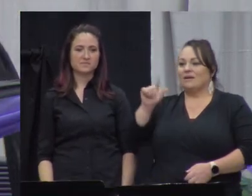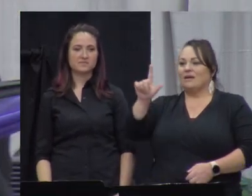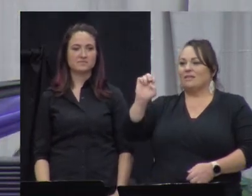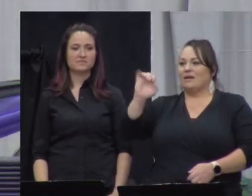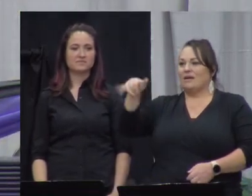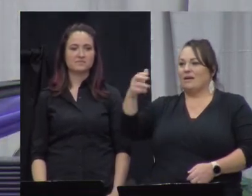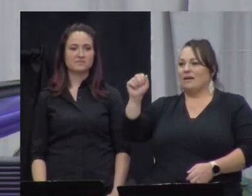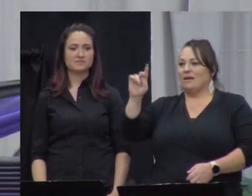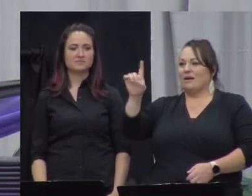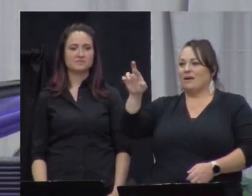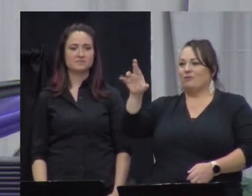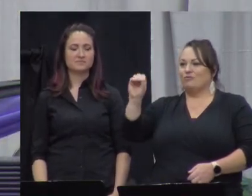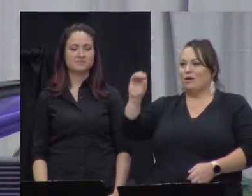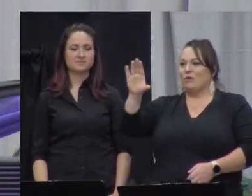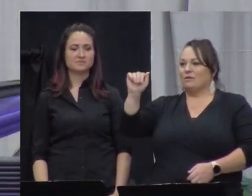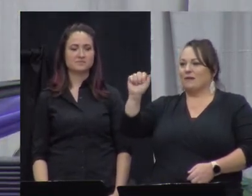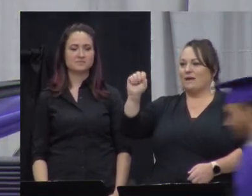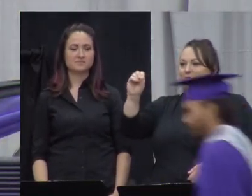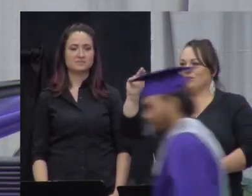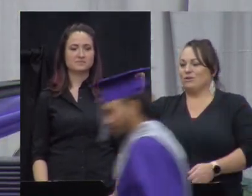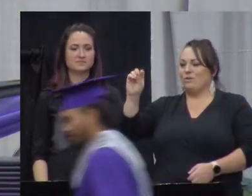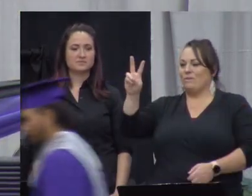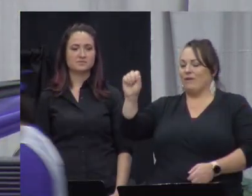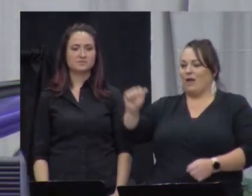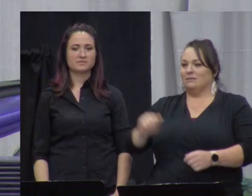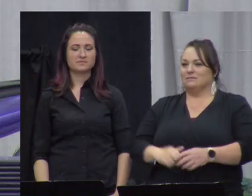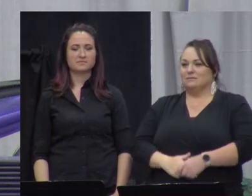Alejandro Casanova.